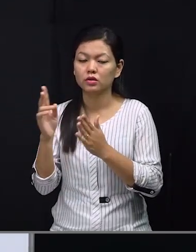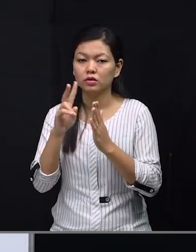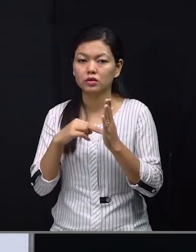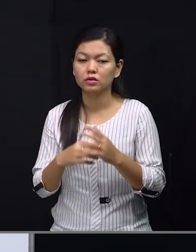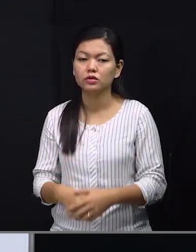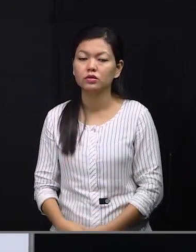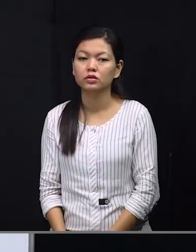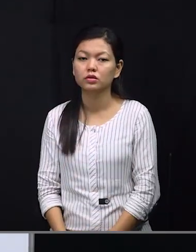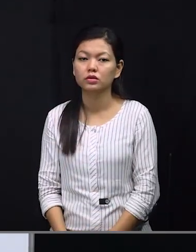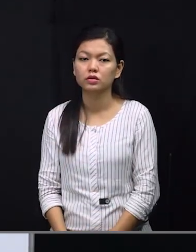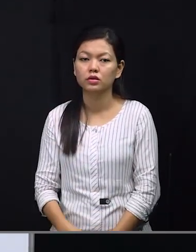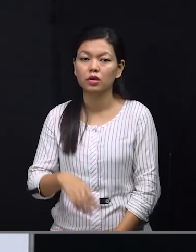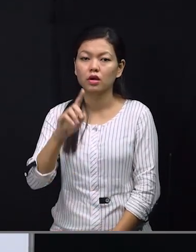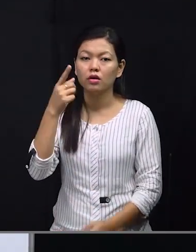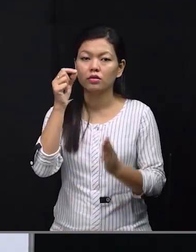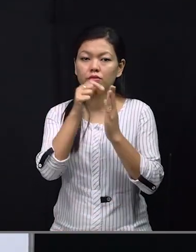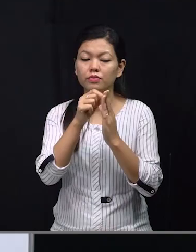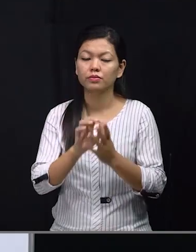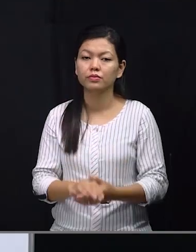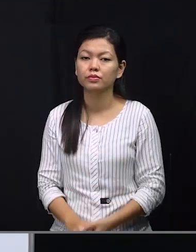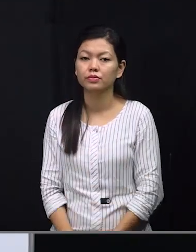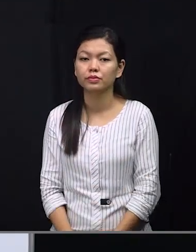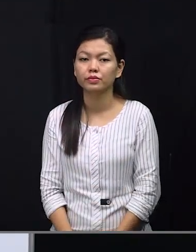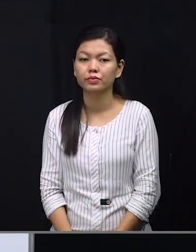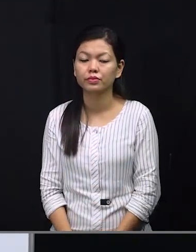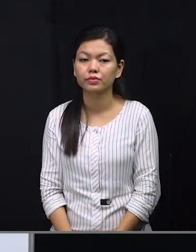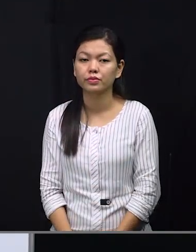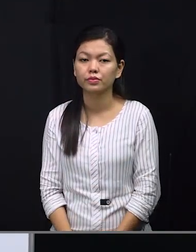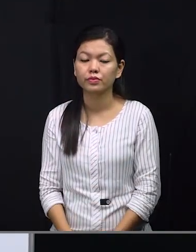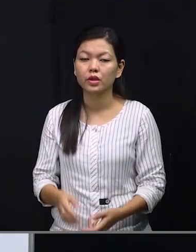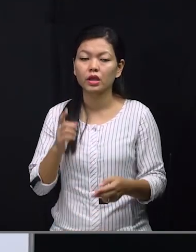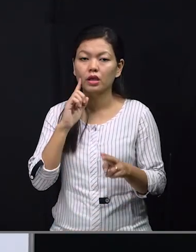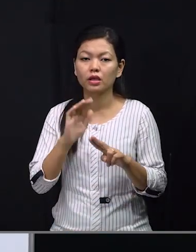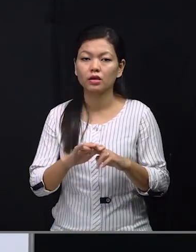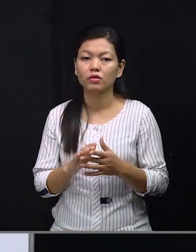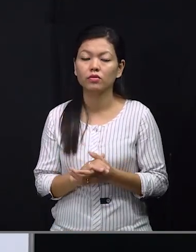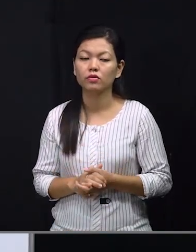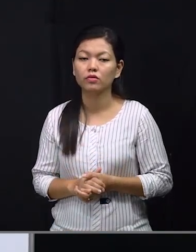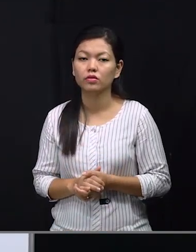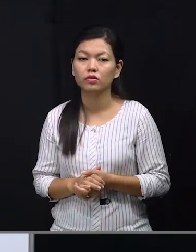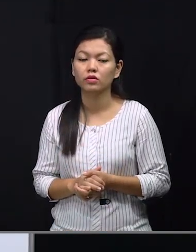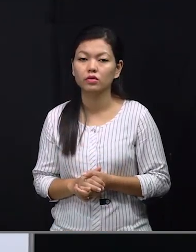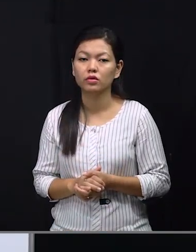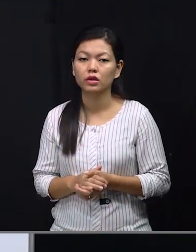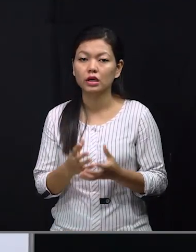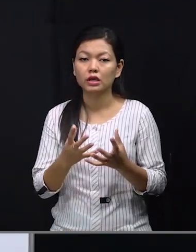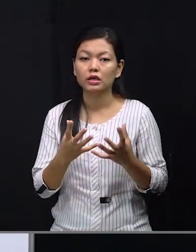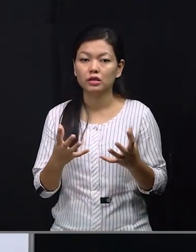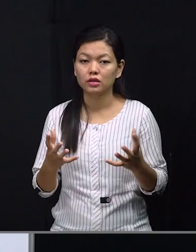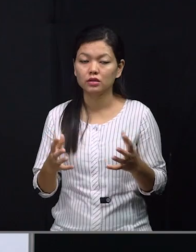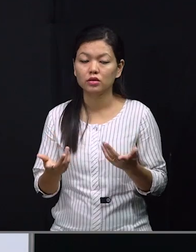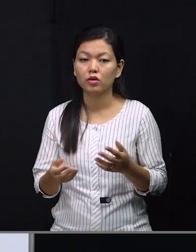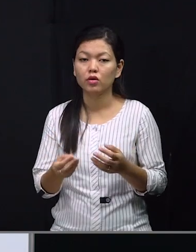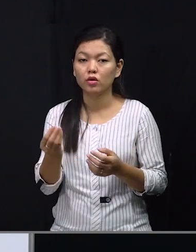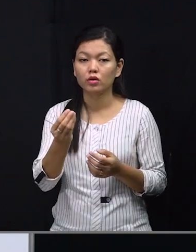is that if we have some compounds having the same halogen